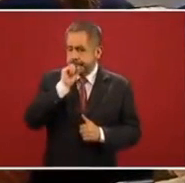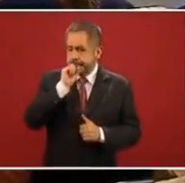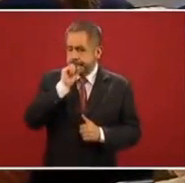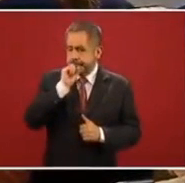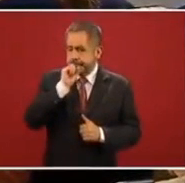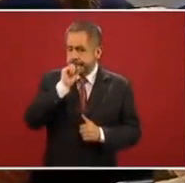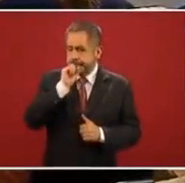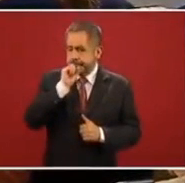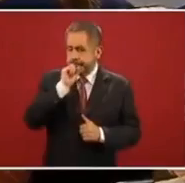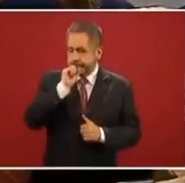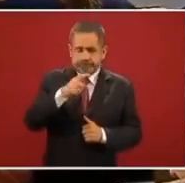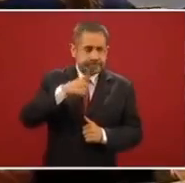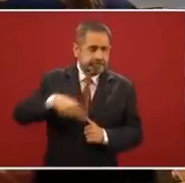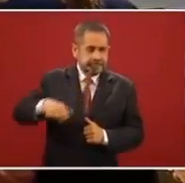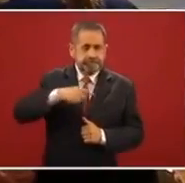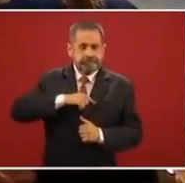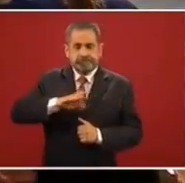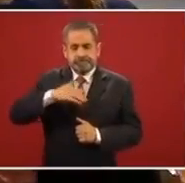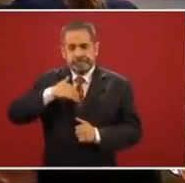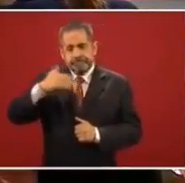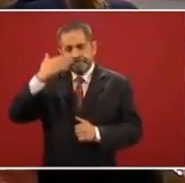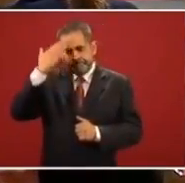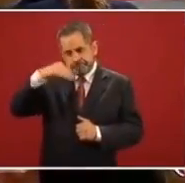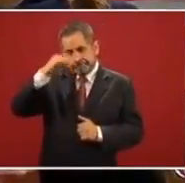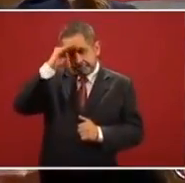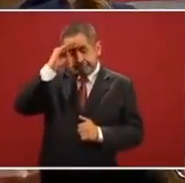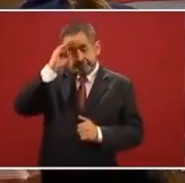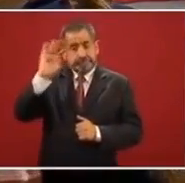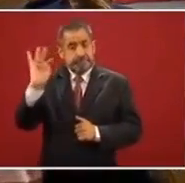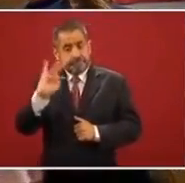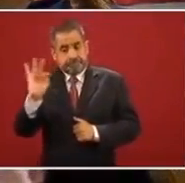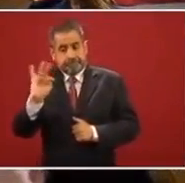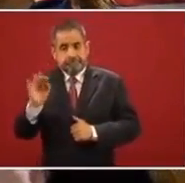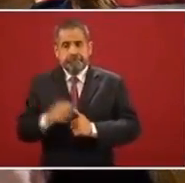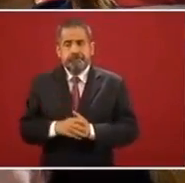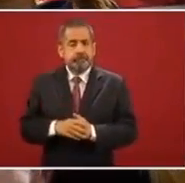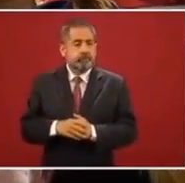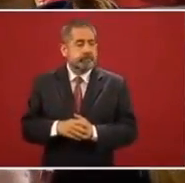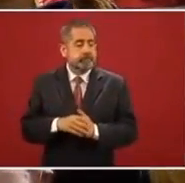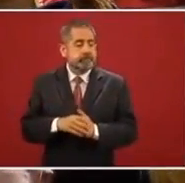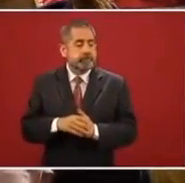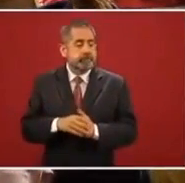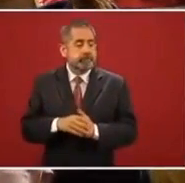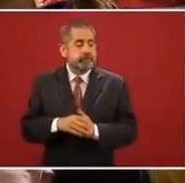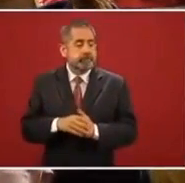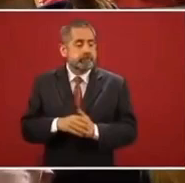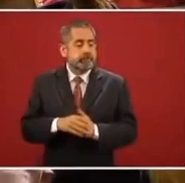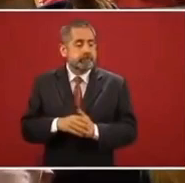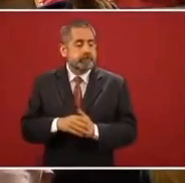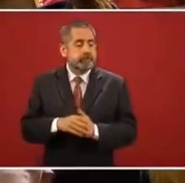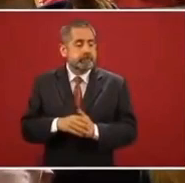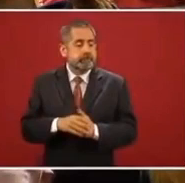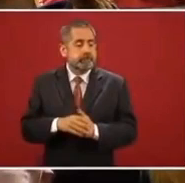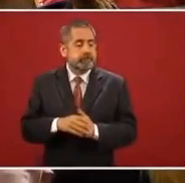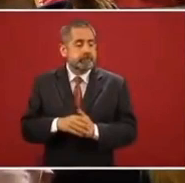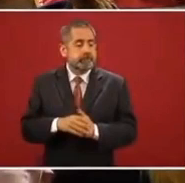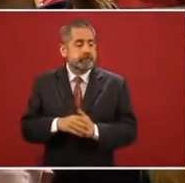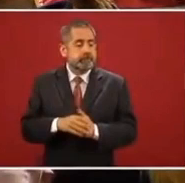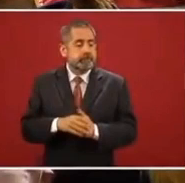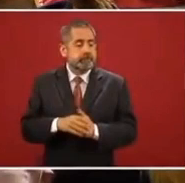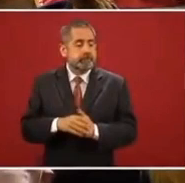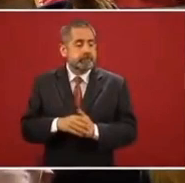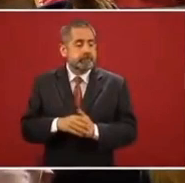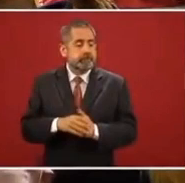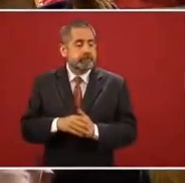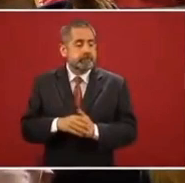have contemplated pudiera ser que la capacidad de respuesta it could be